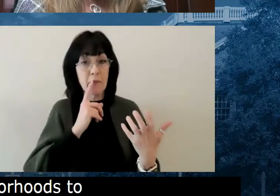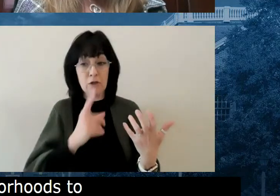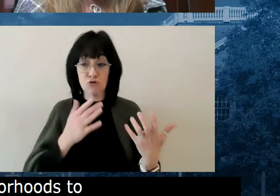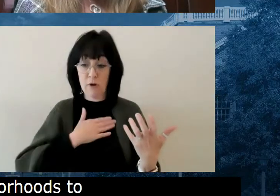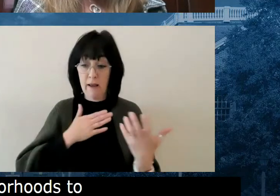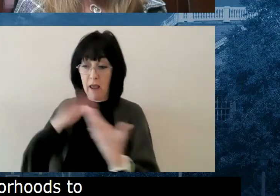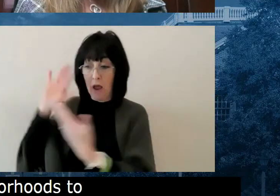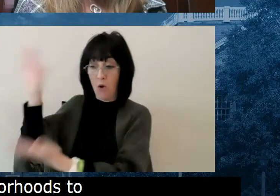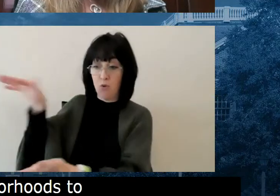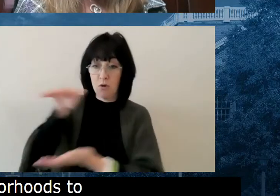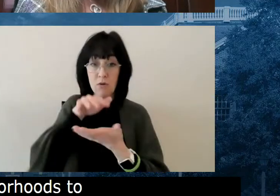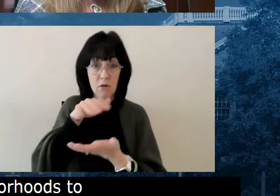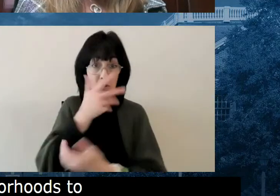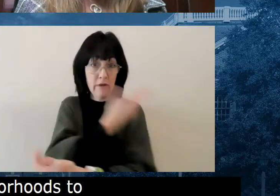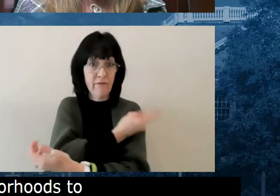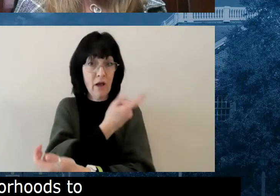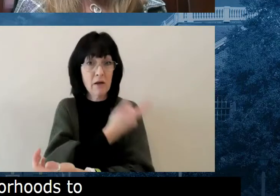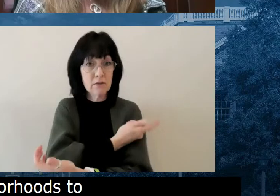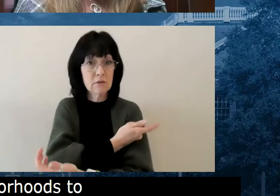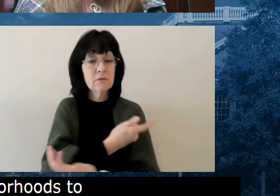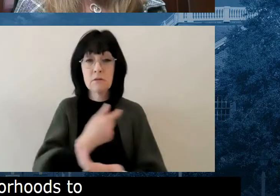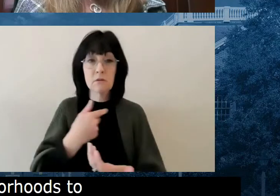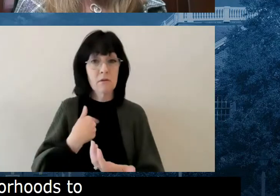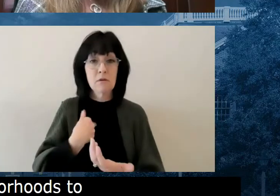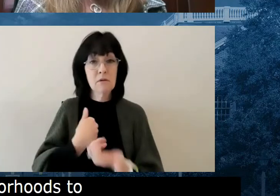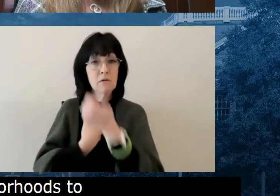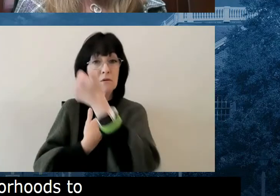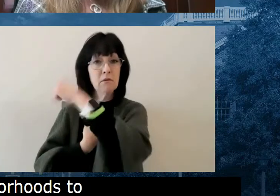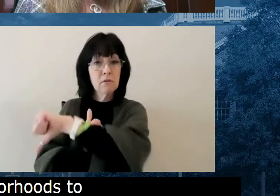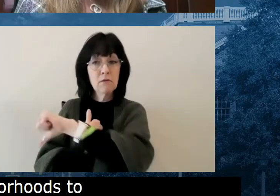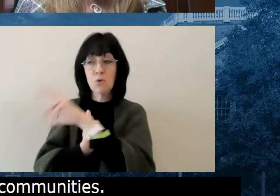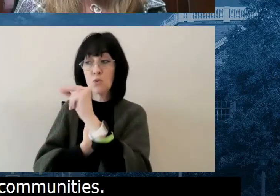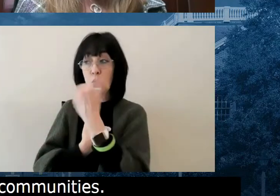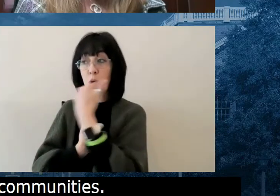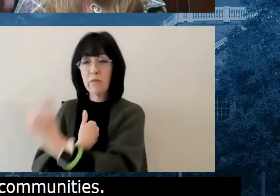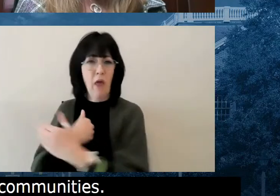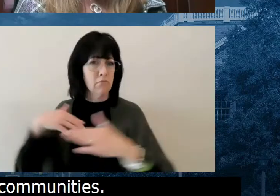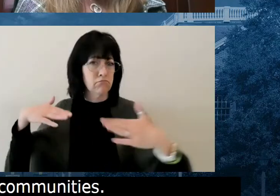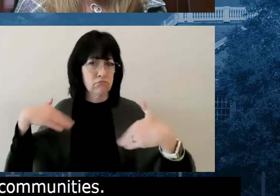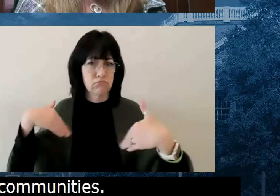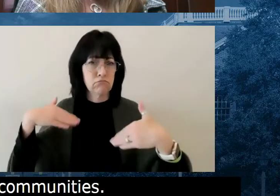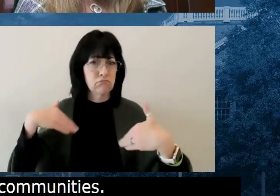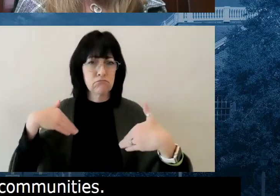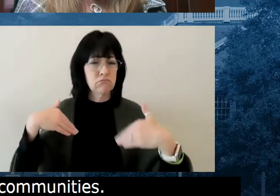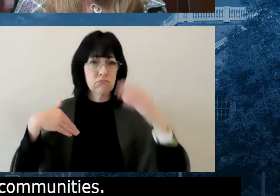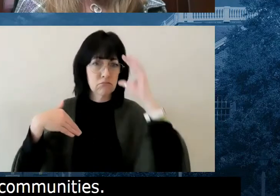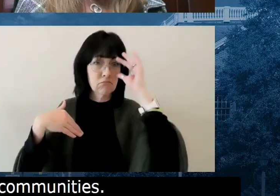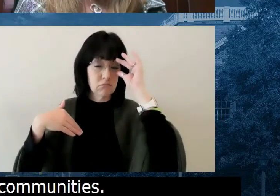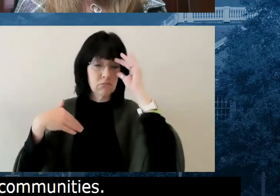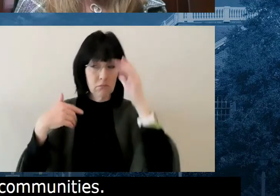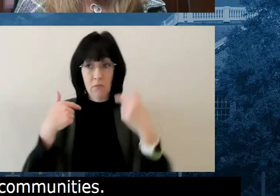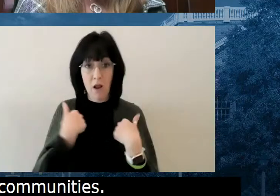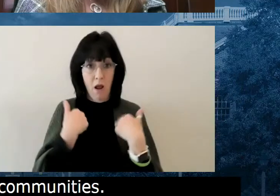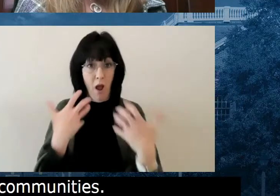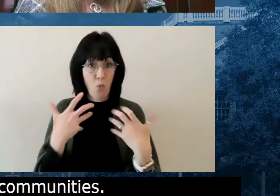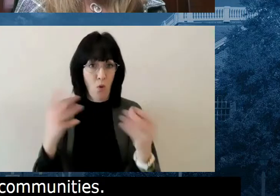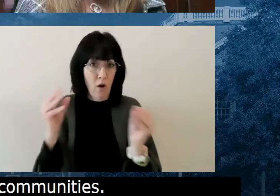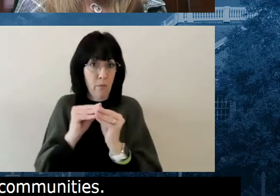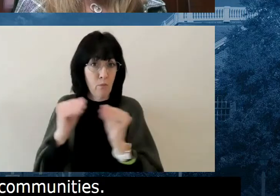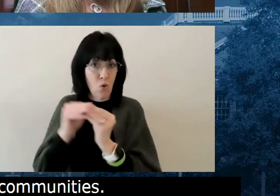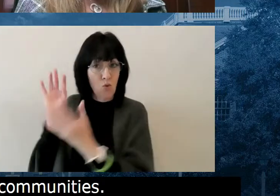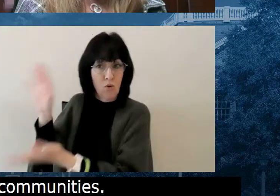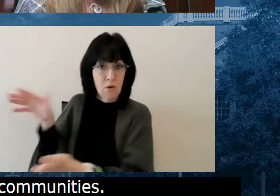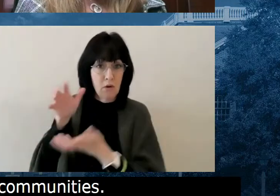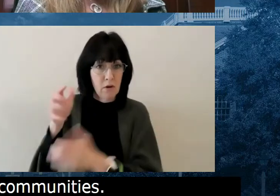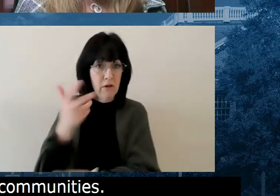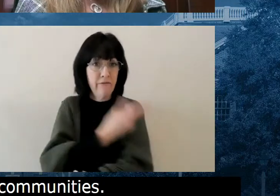haven't turned any down yet. Would I like to be at a higher level? Yeah, if we had more vaccine, I'd like to be at a higher level.